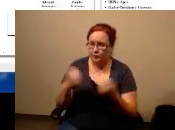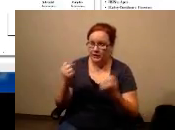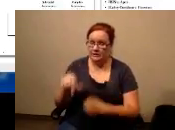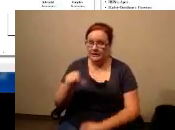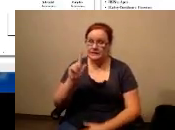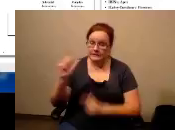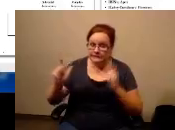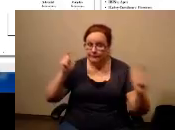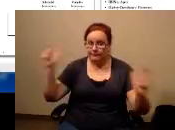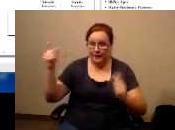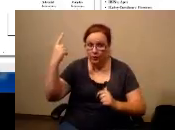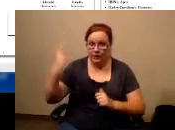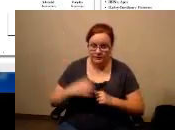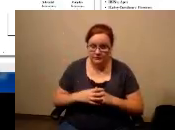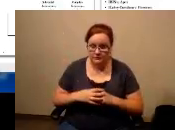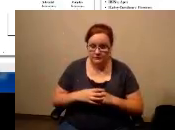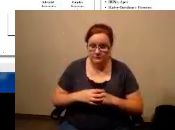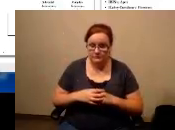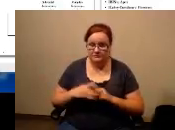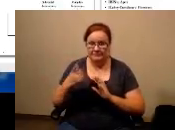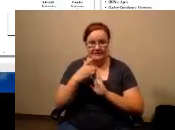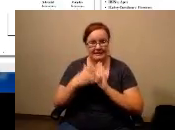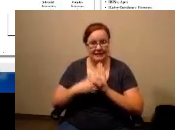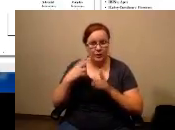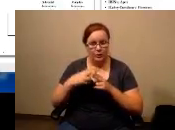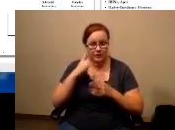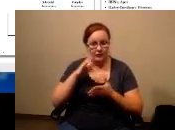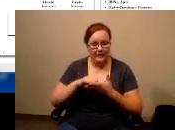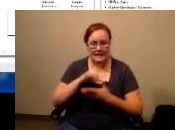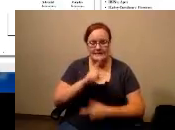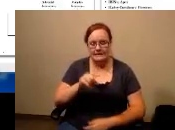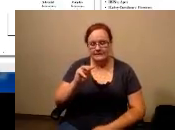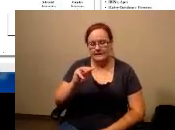breach. What's the legal term for that is a material breach.